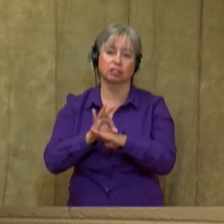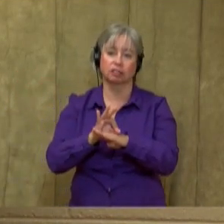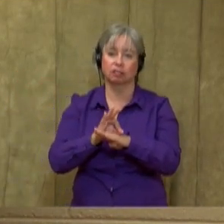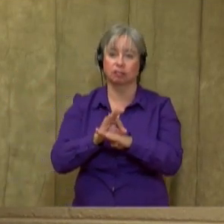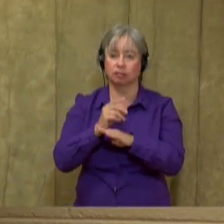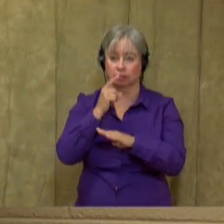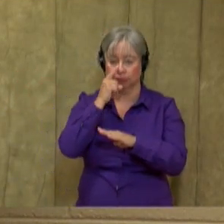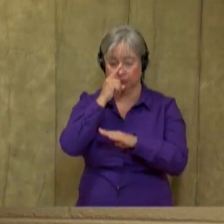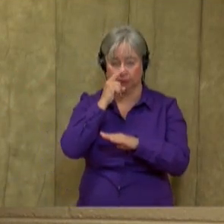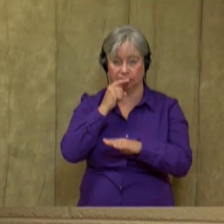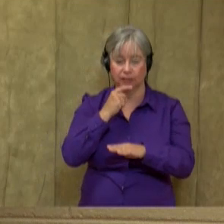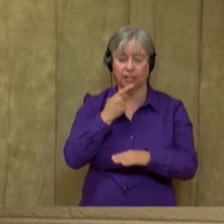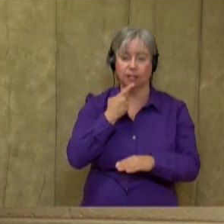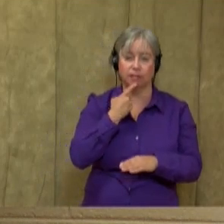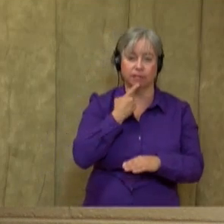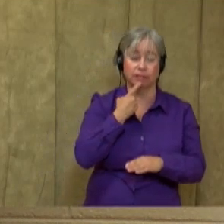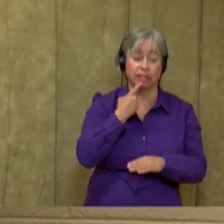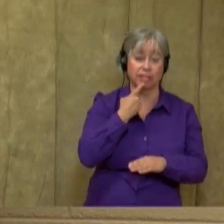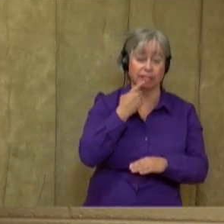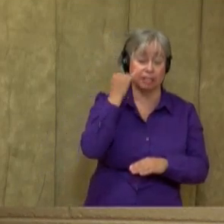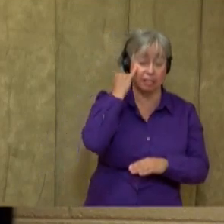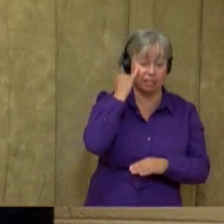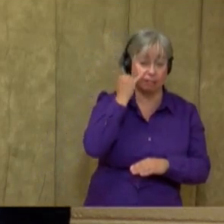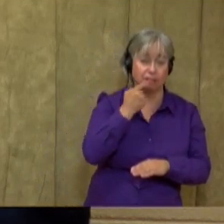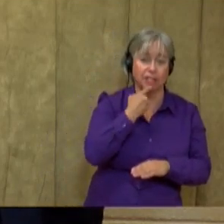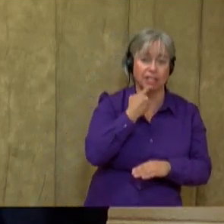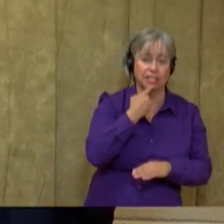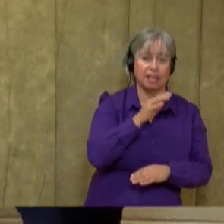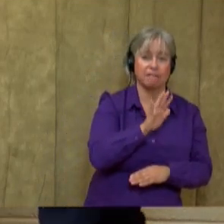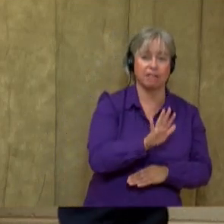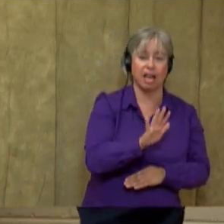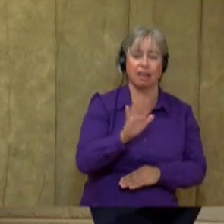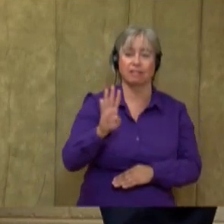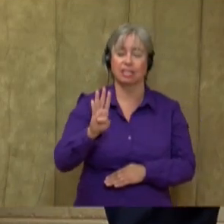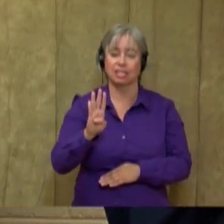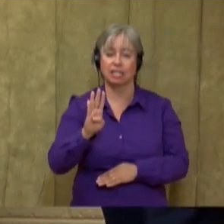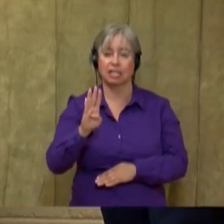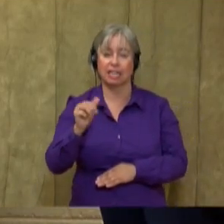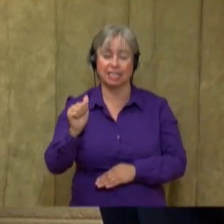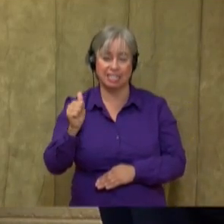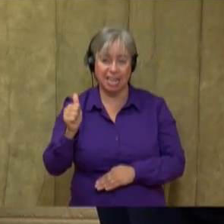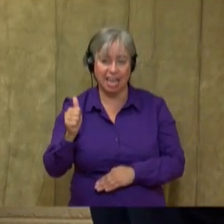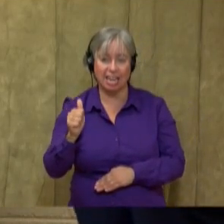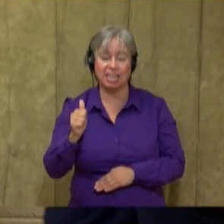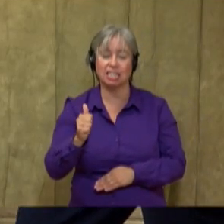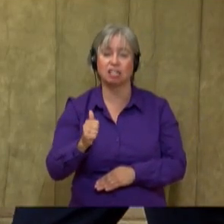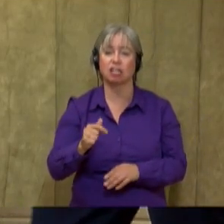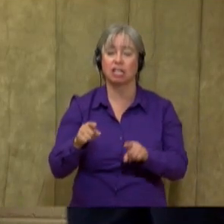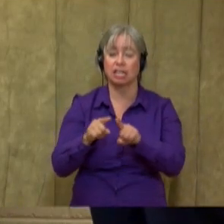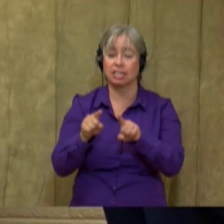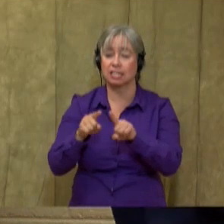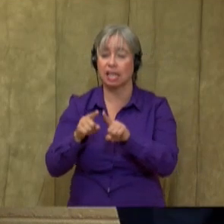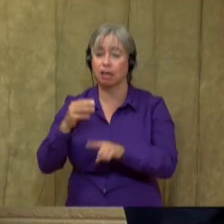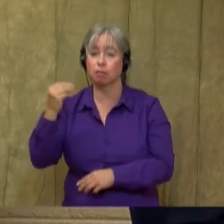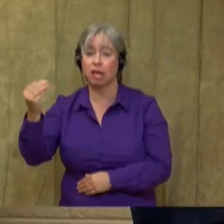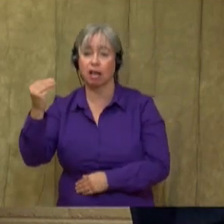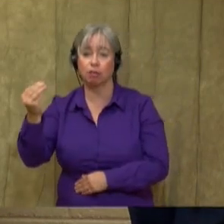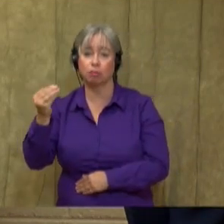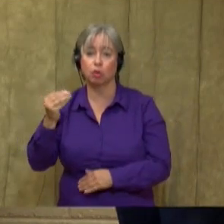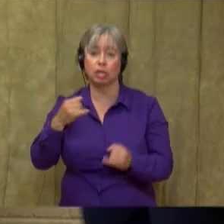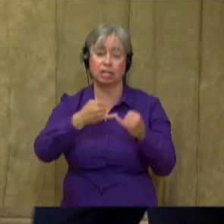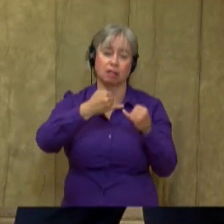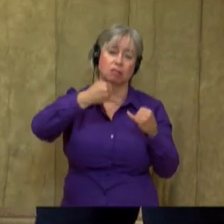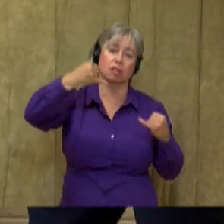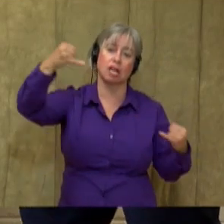and 10, are those going to be the same answers? Am I getting the same output? In blue, we're